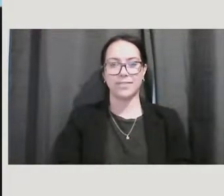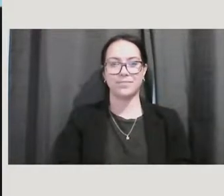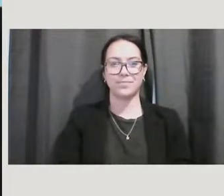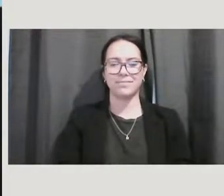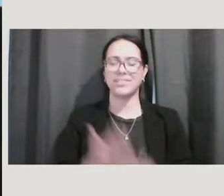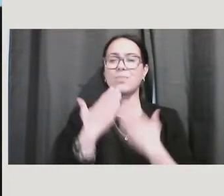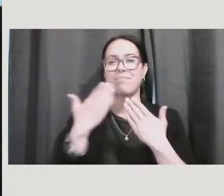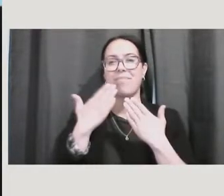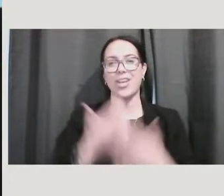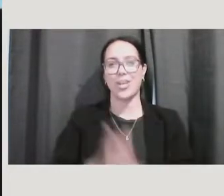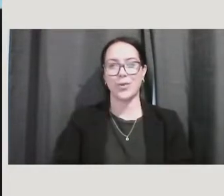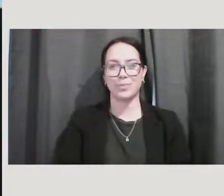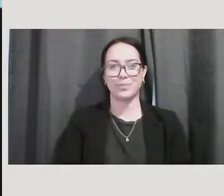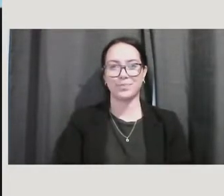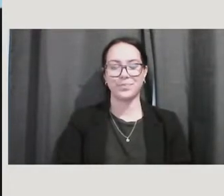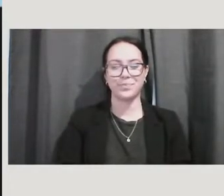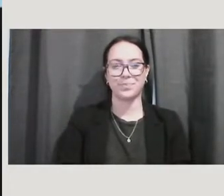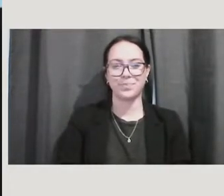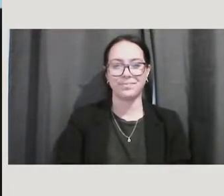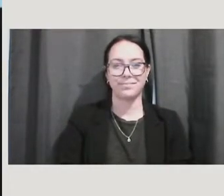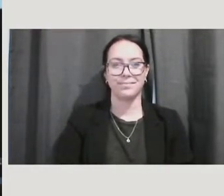thank you very much